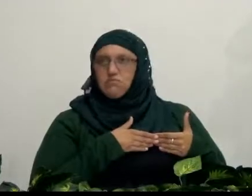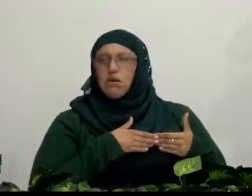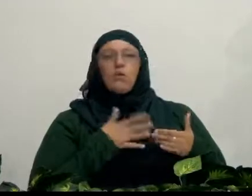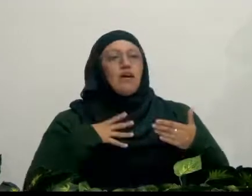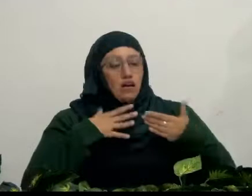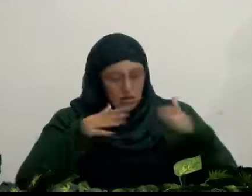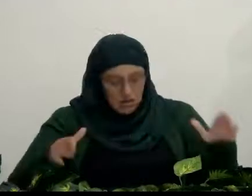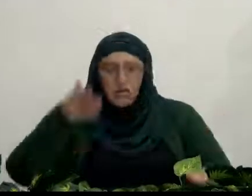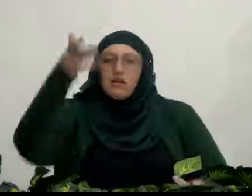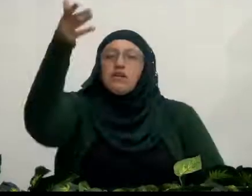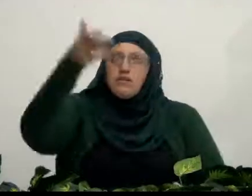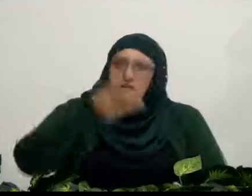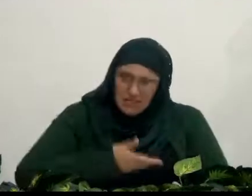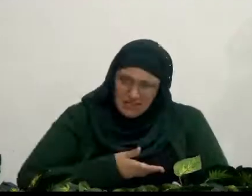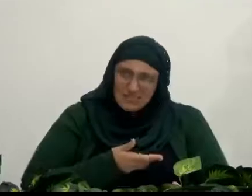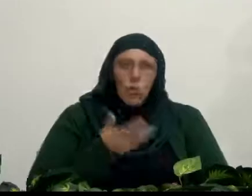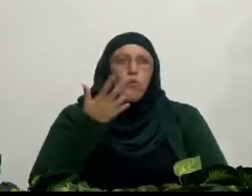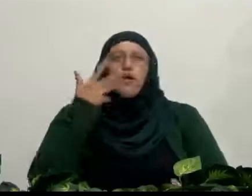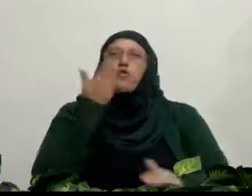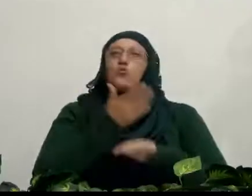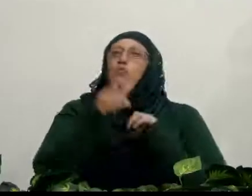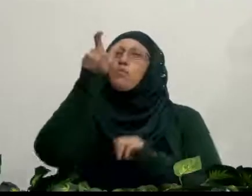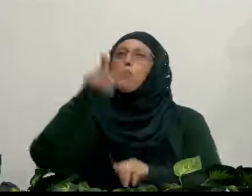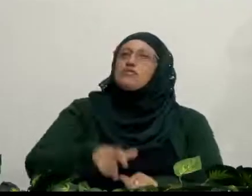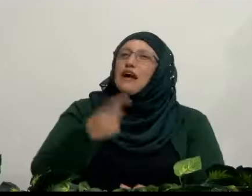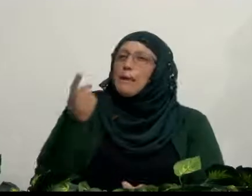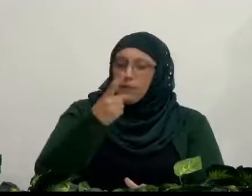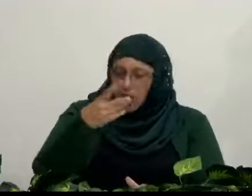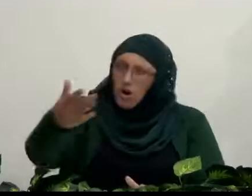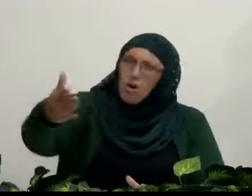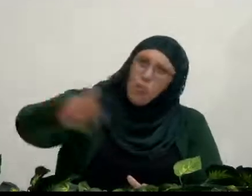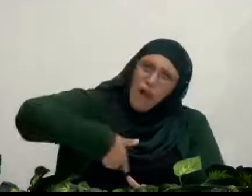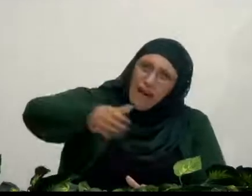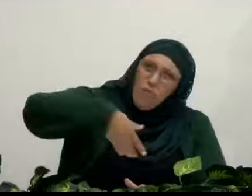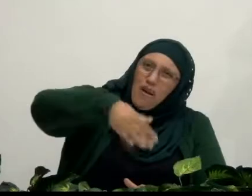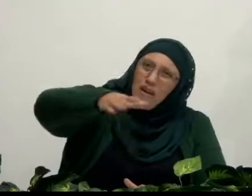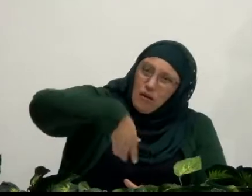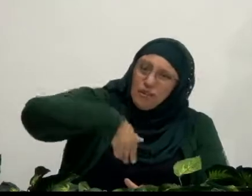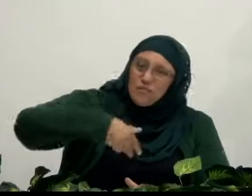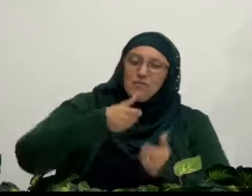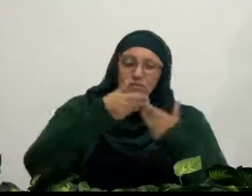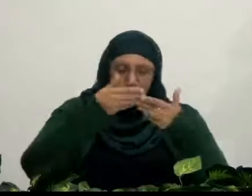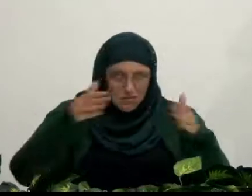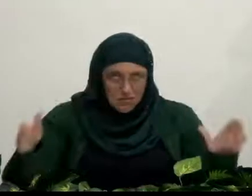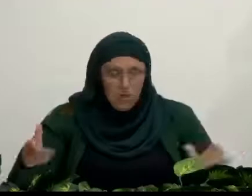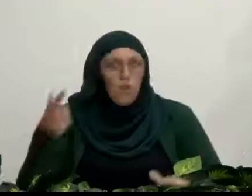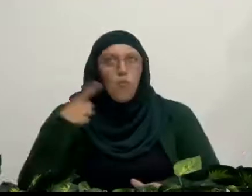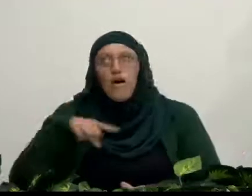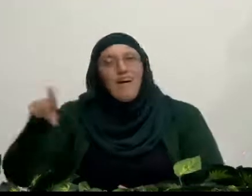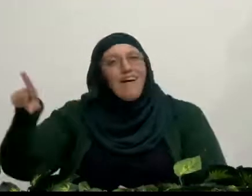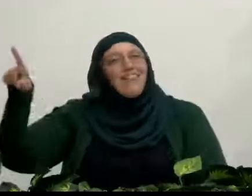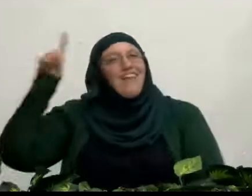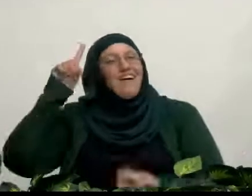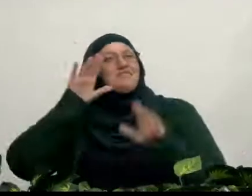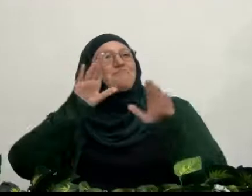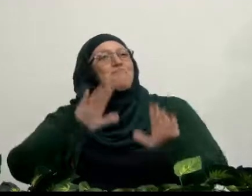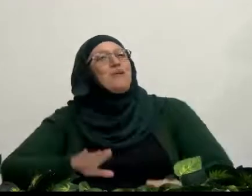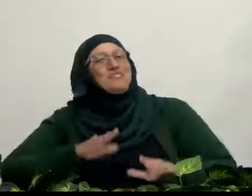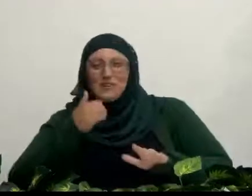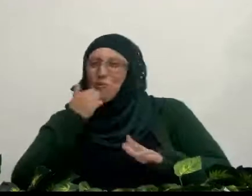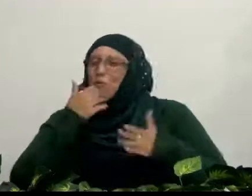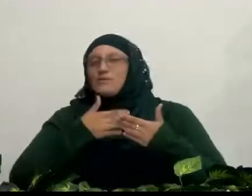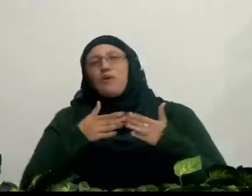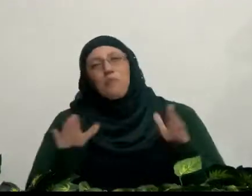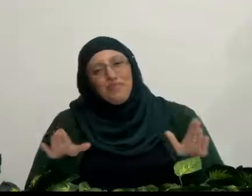ahlan wa sahlan, join us. And doors are open, because the doors of the mercy of God are always open. The doors of